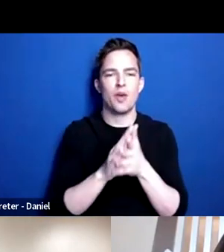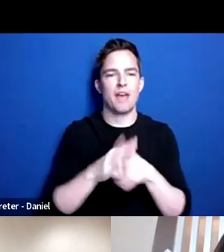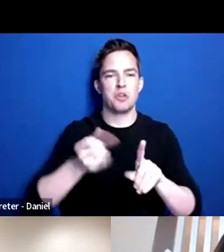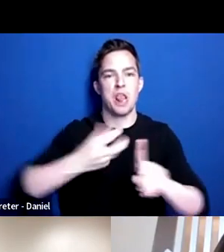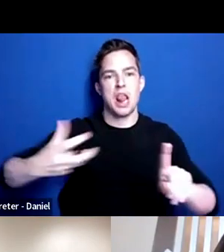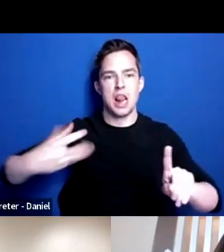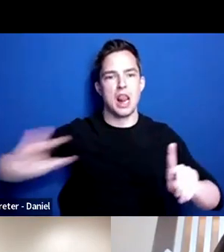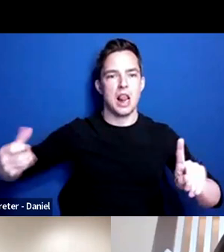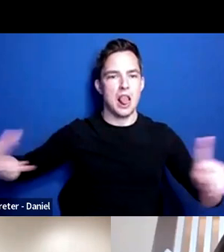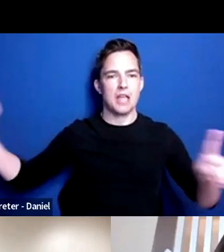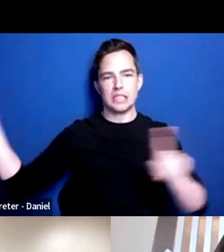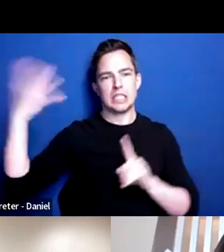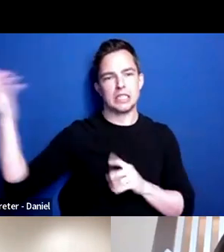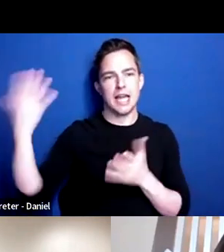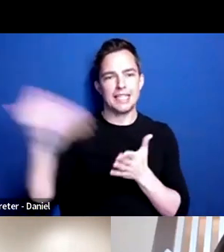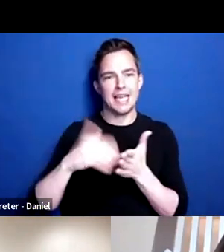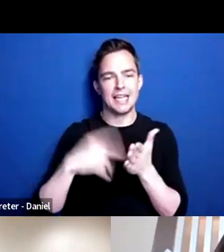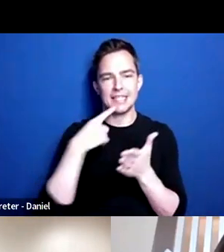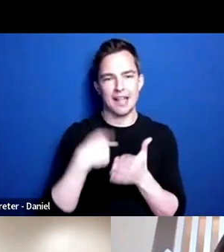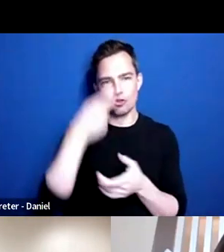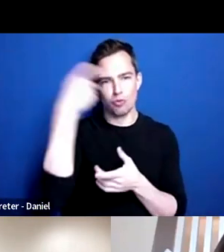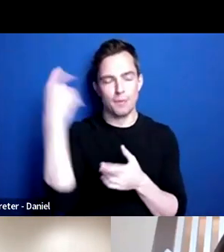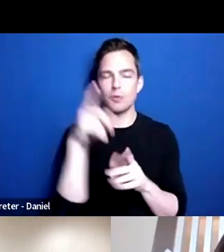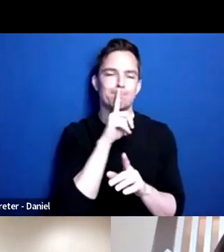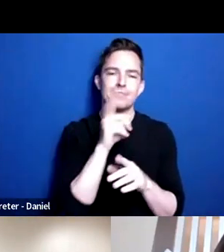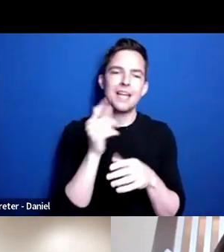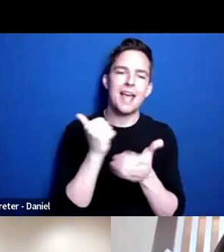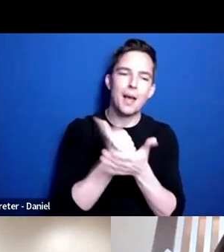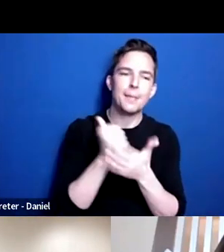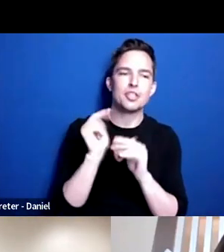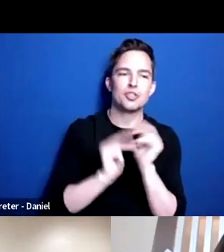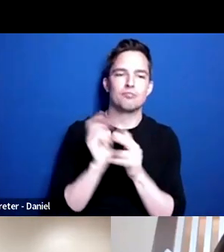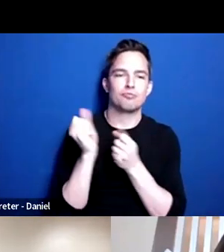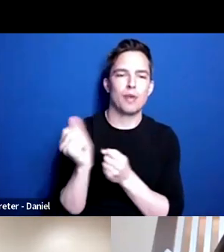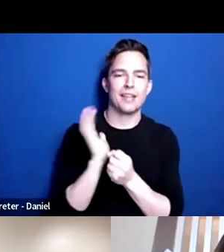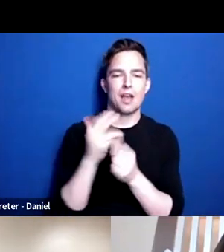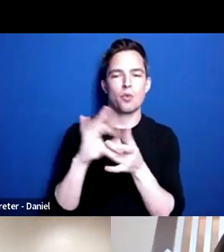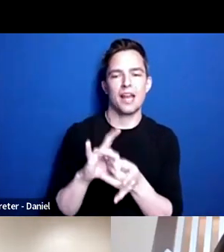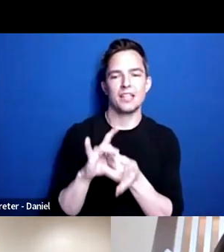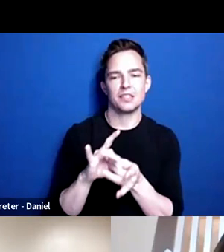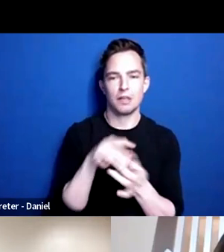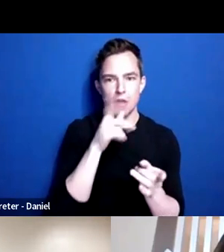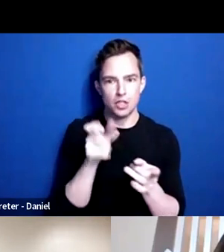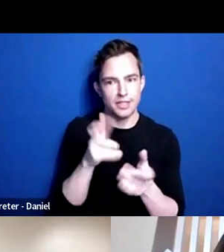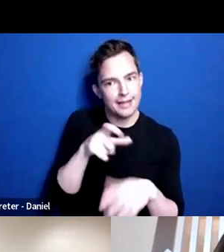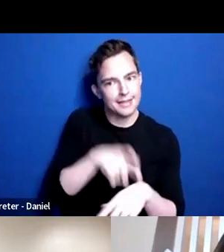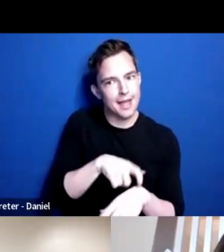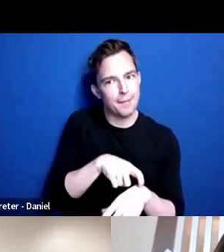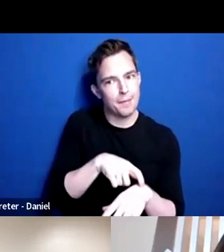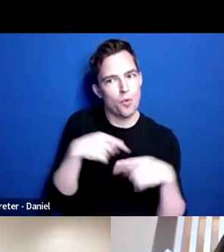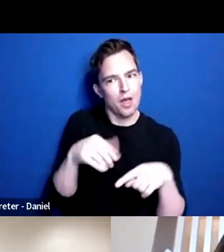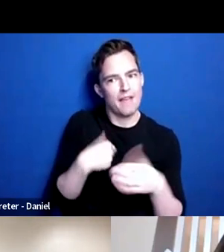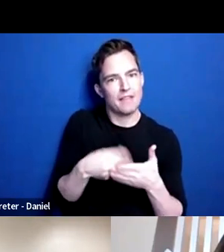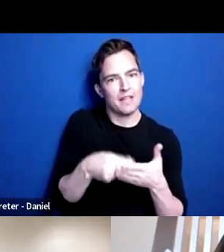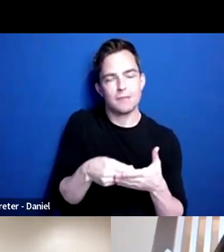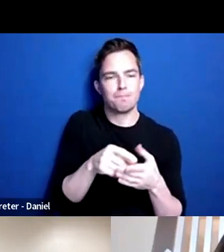that. But like Carter said, I think it just helped to strengthen our relationships, and not just for that period of time when we had the funding, but we're seeing